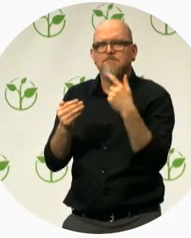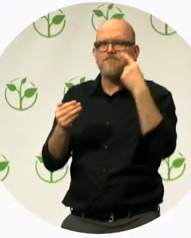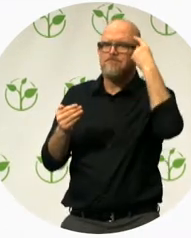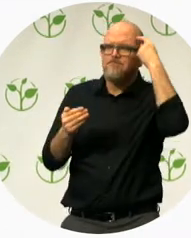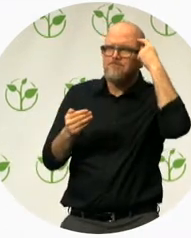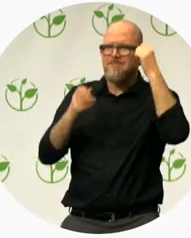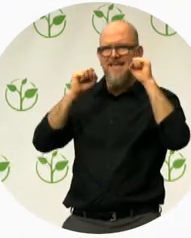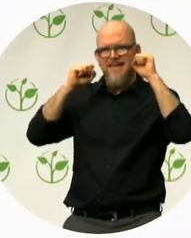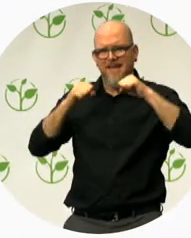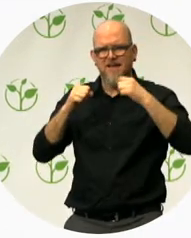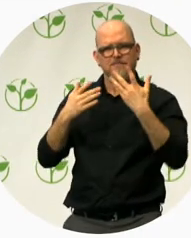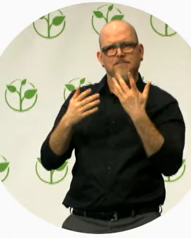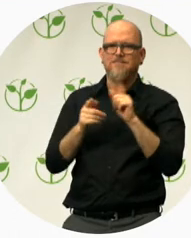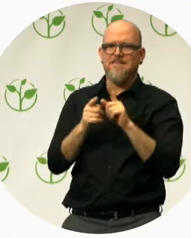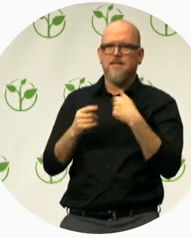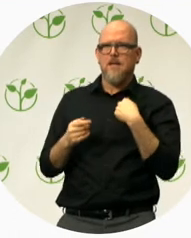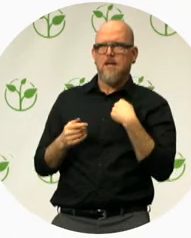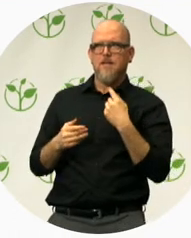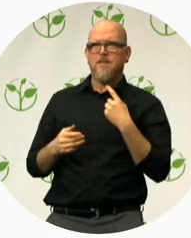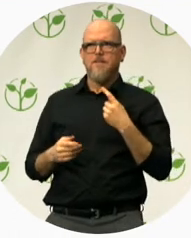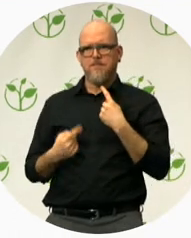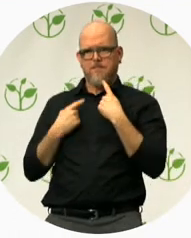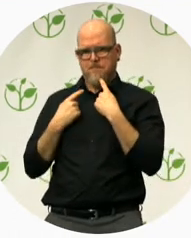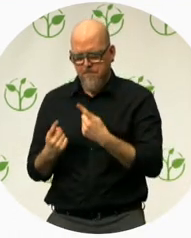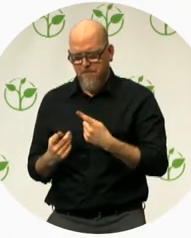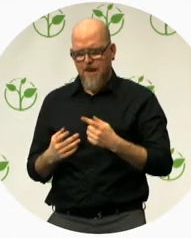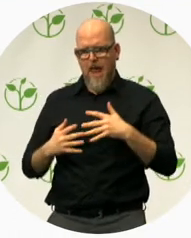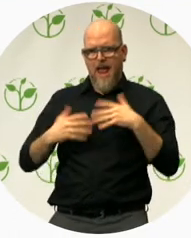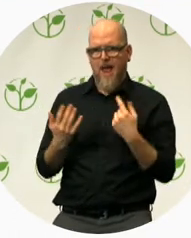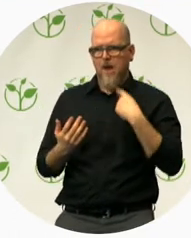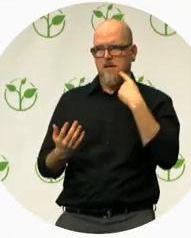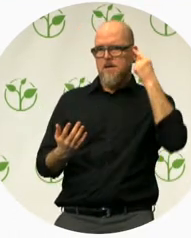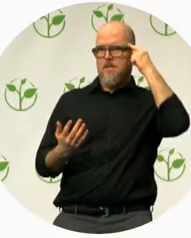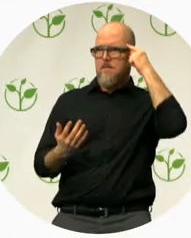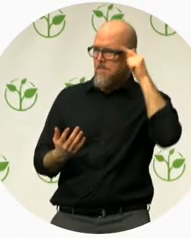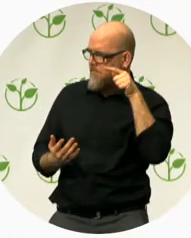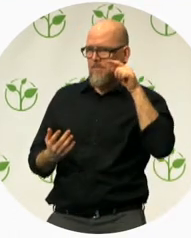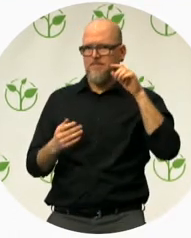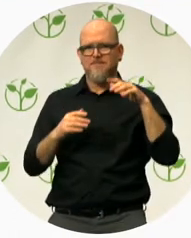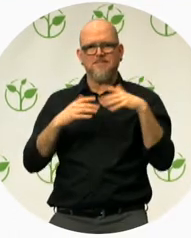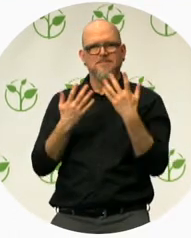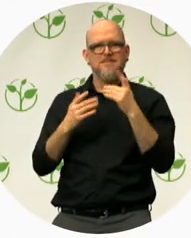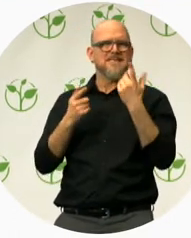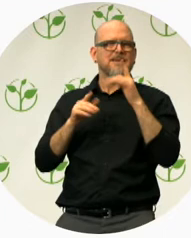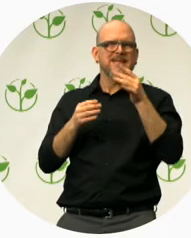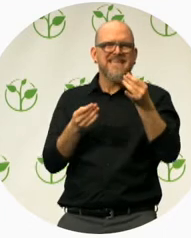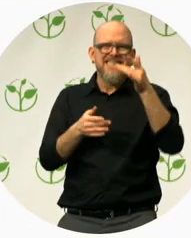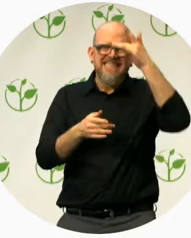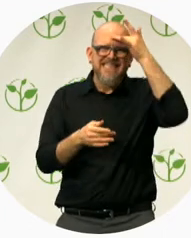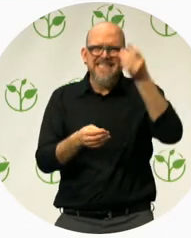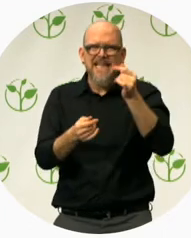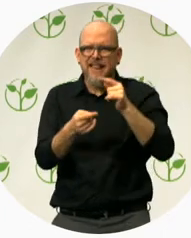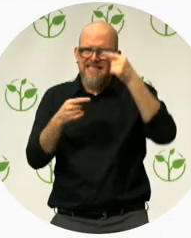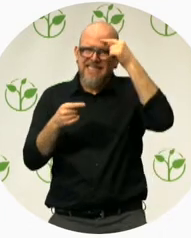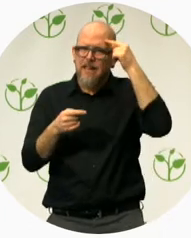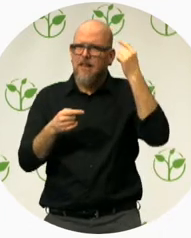explore different regions of your brain when you use different senses. But it's amazing, Christopher.